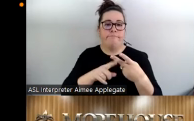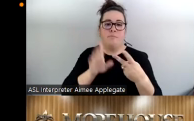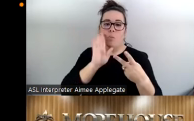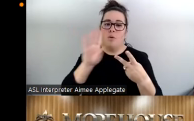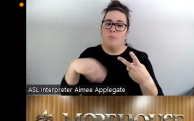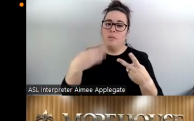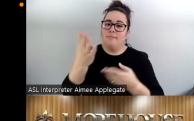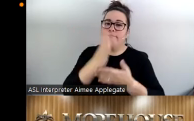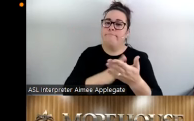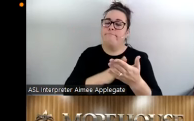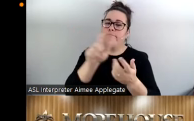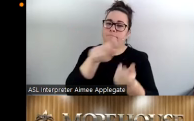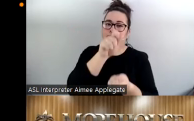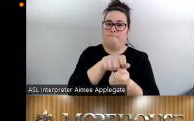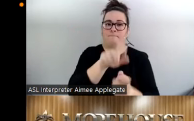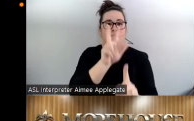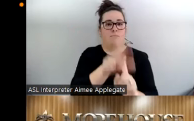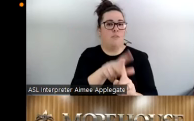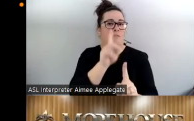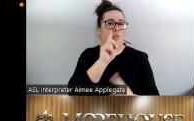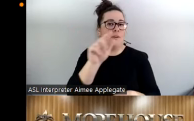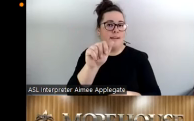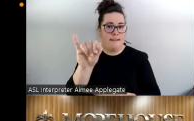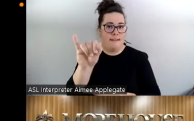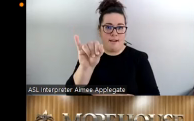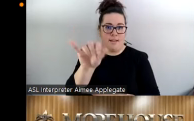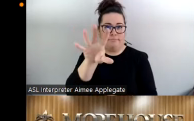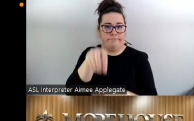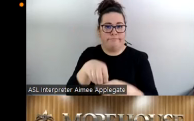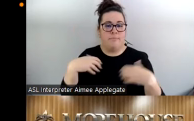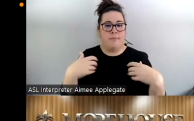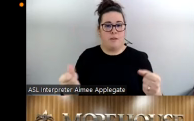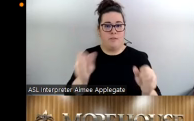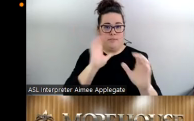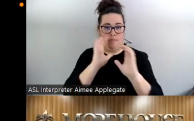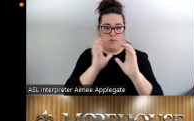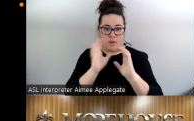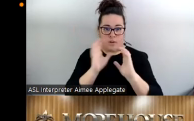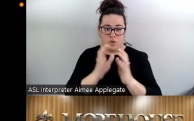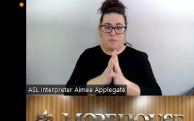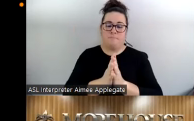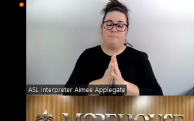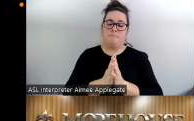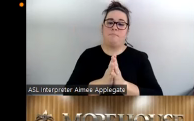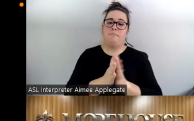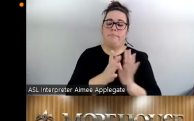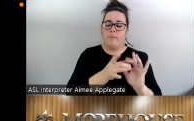for health communication, and tying that with what the possibilities